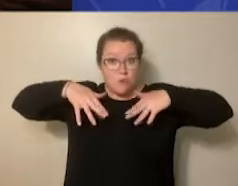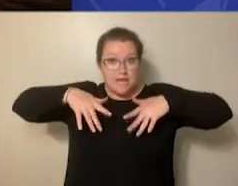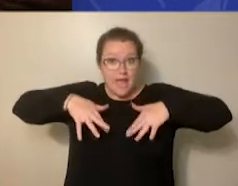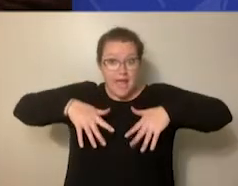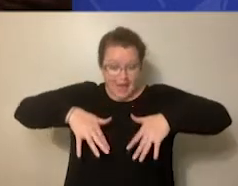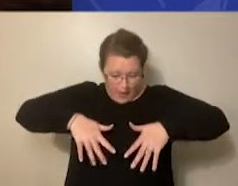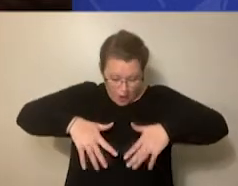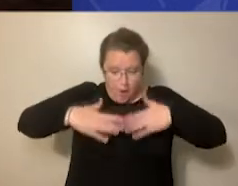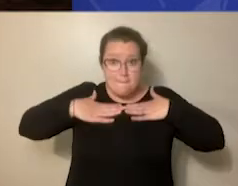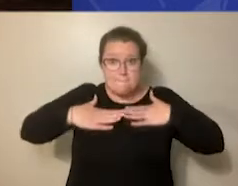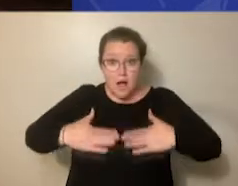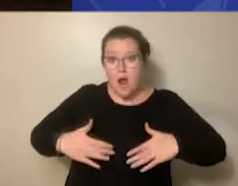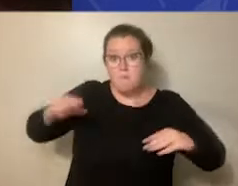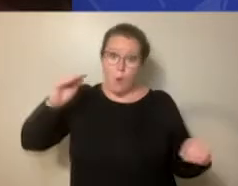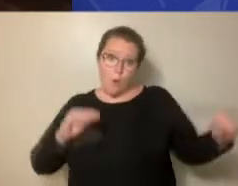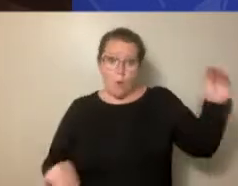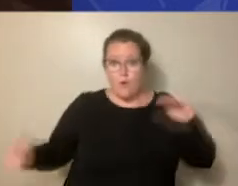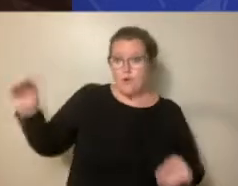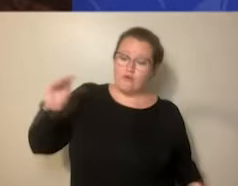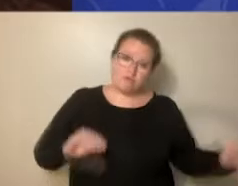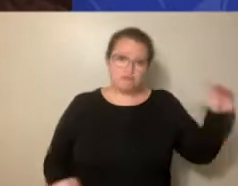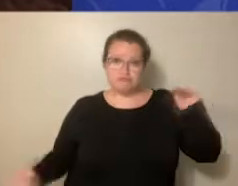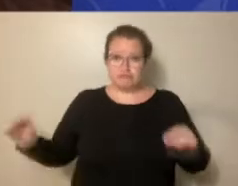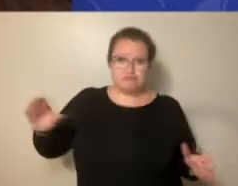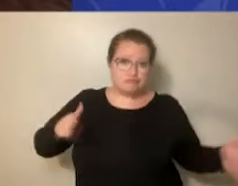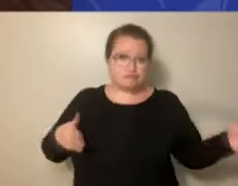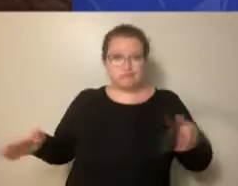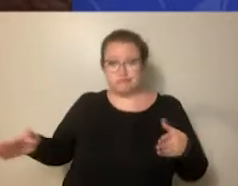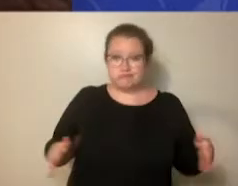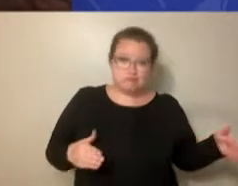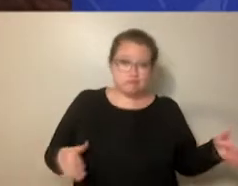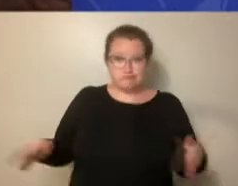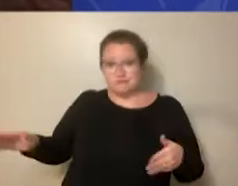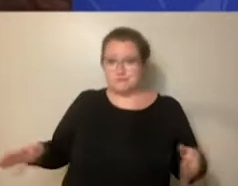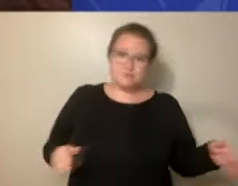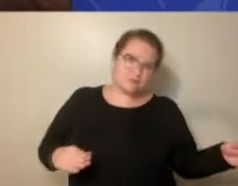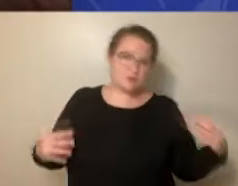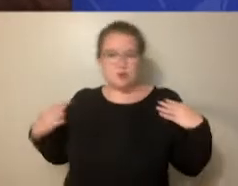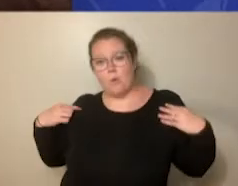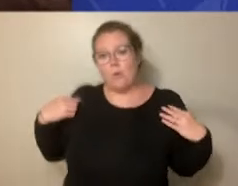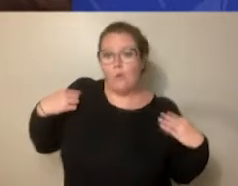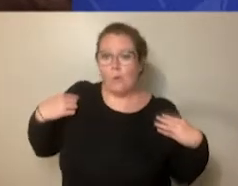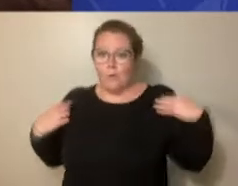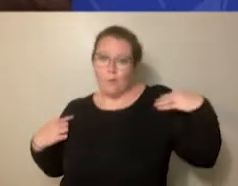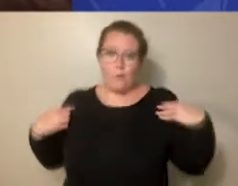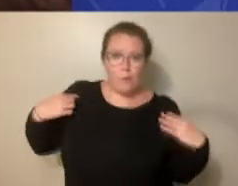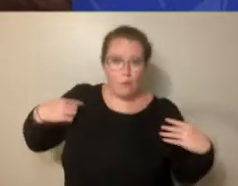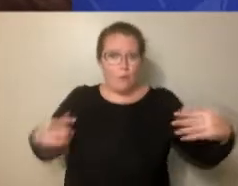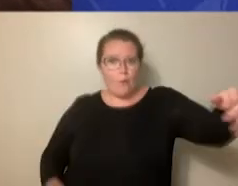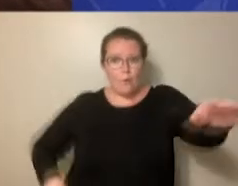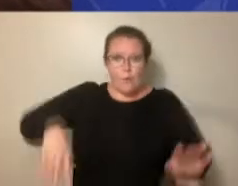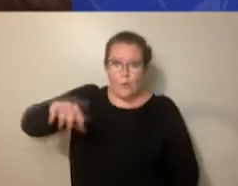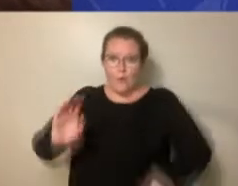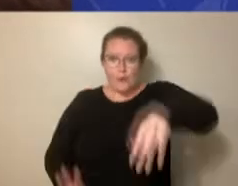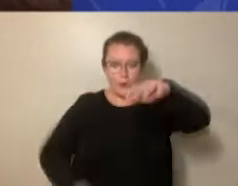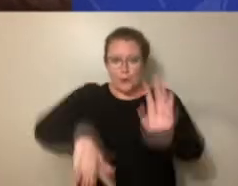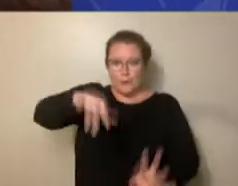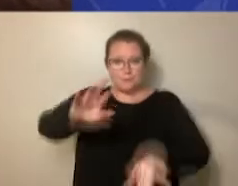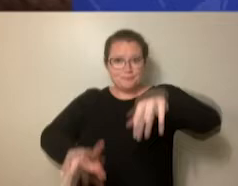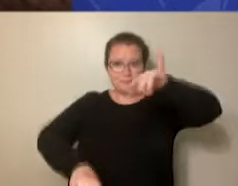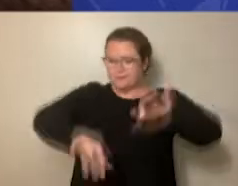through your body. And wiggling your hips. And wiggling your shoulders. And wiggling your arms.